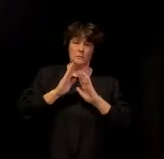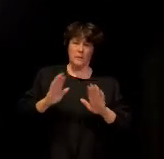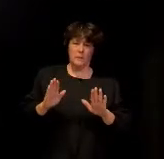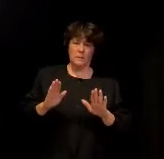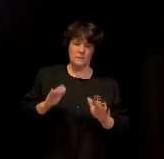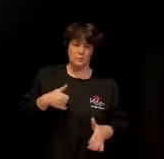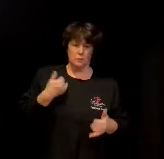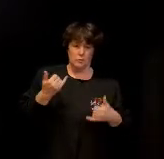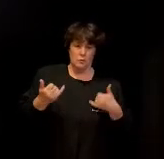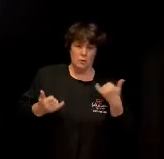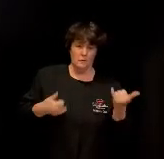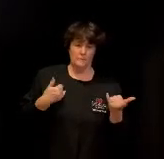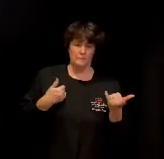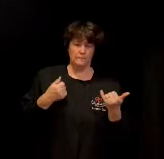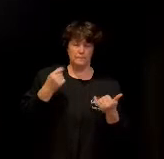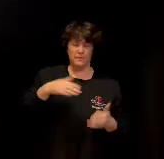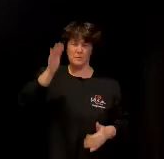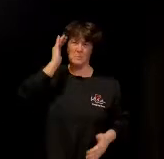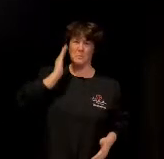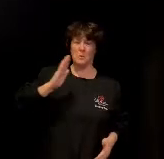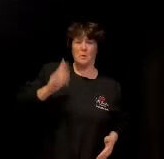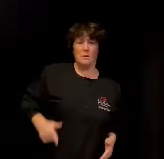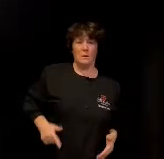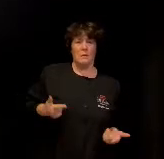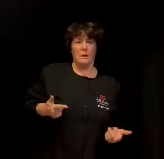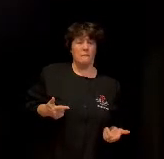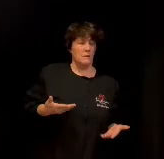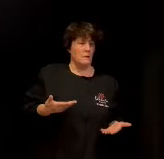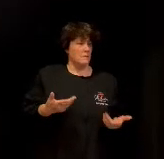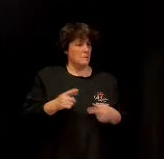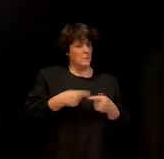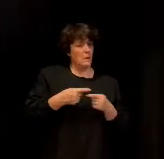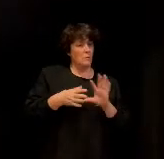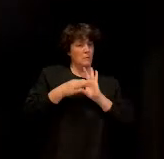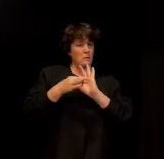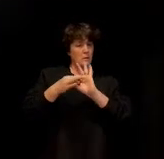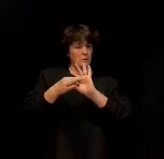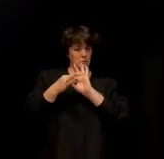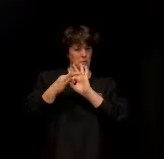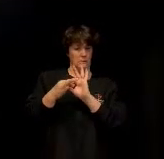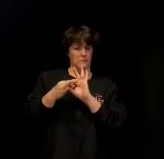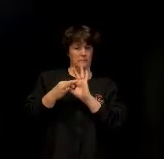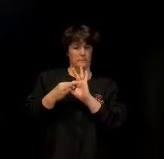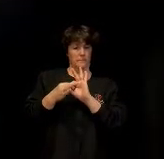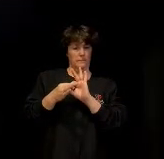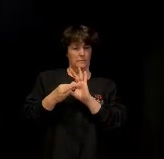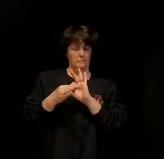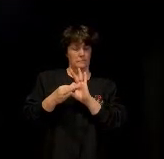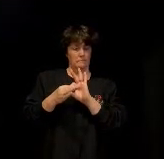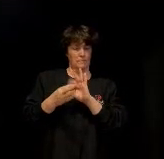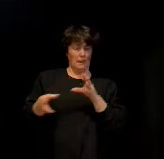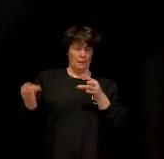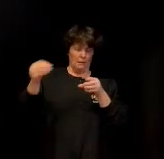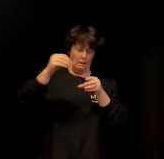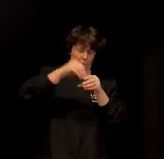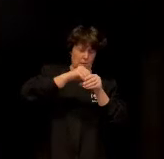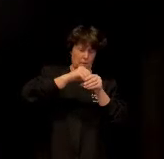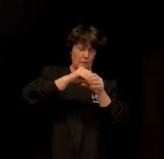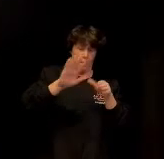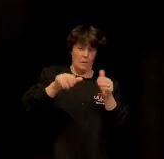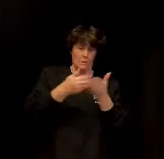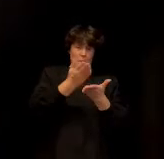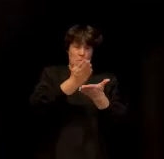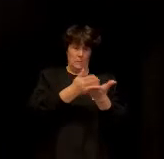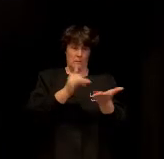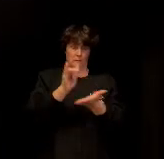joy. Eternal life is having relationships. It's all part of eternal life. I mean, we're